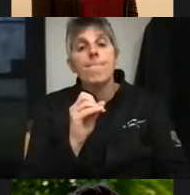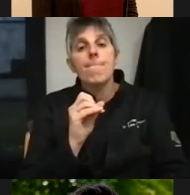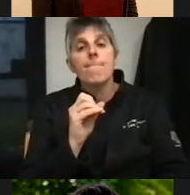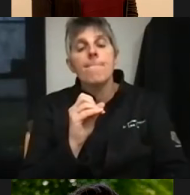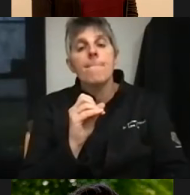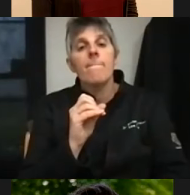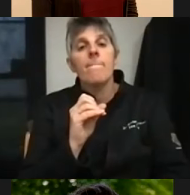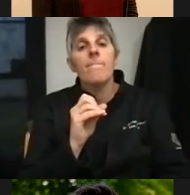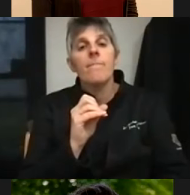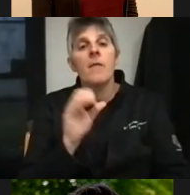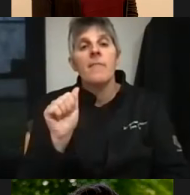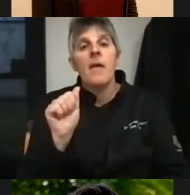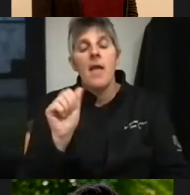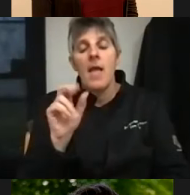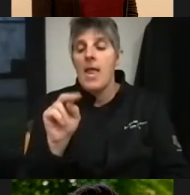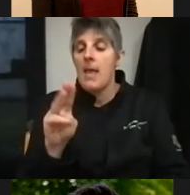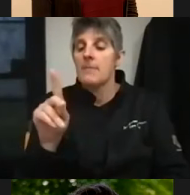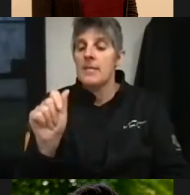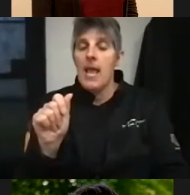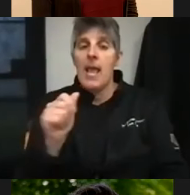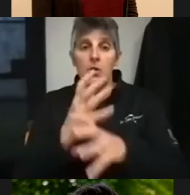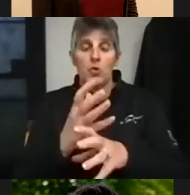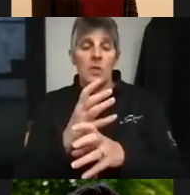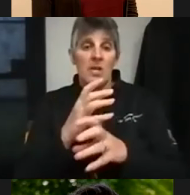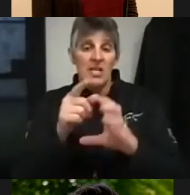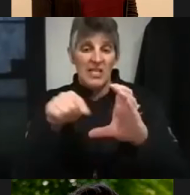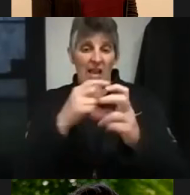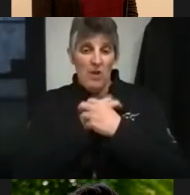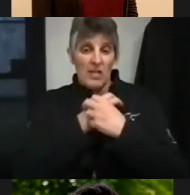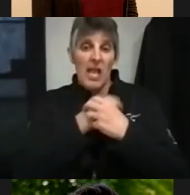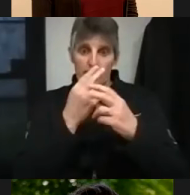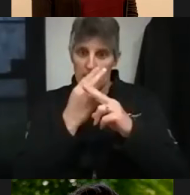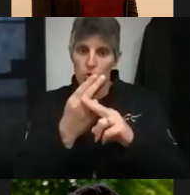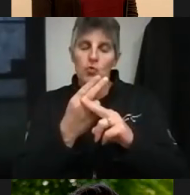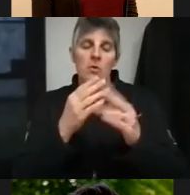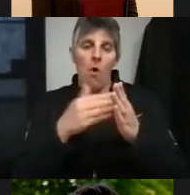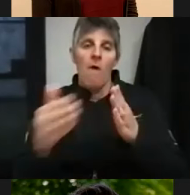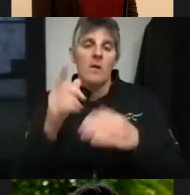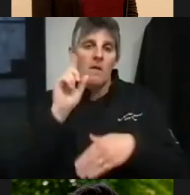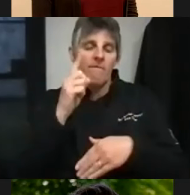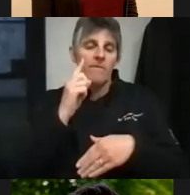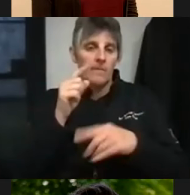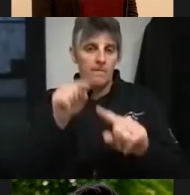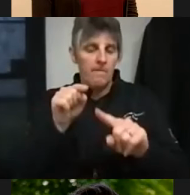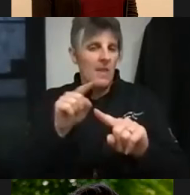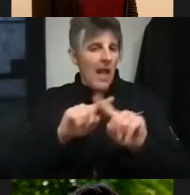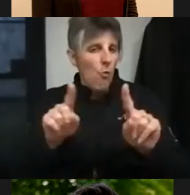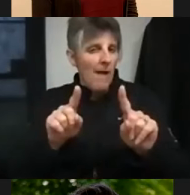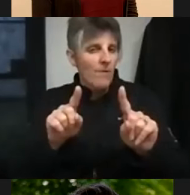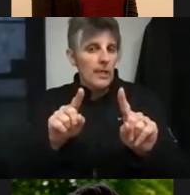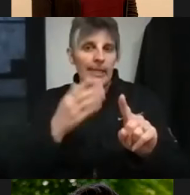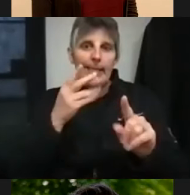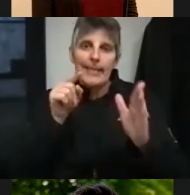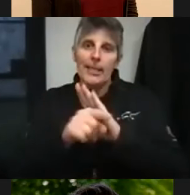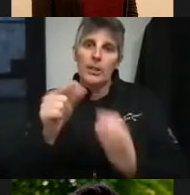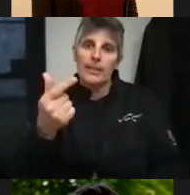the AMDA-induced excitotoxicity has been widely used to activate mirror glial cells. But however, the bad thing is that it kills ganglion